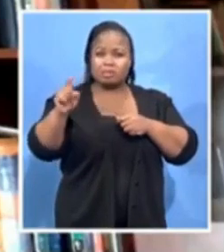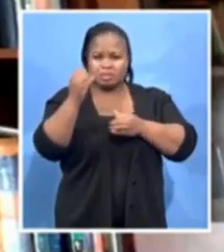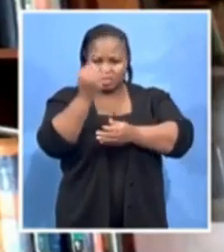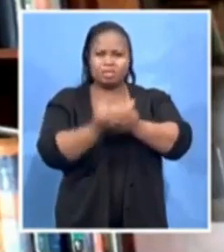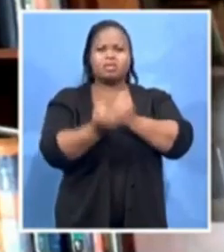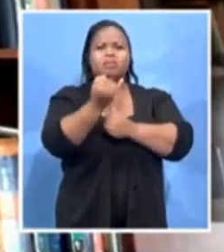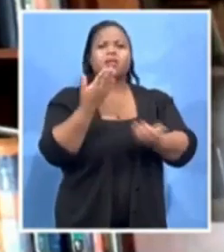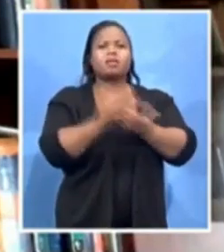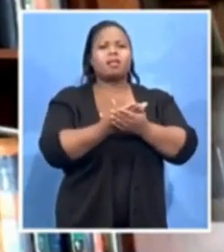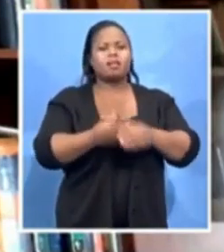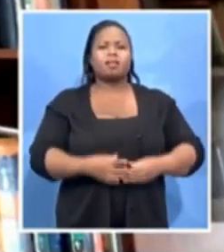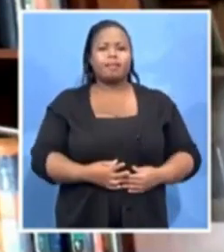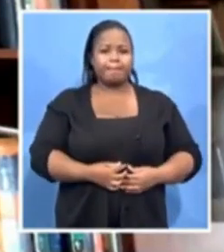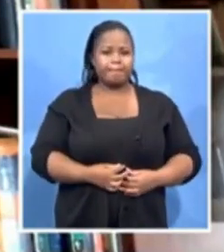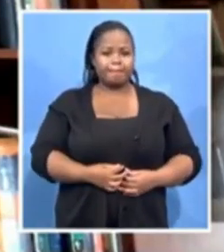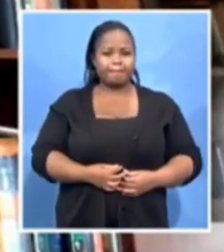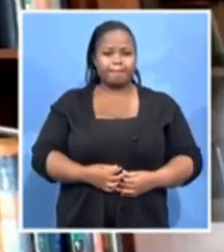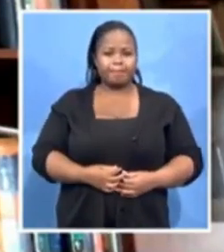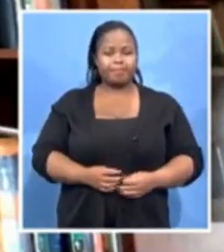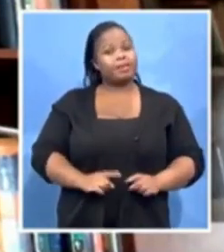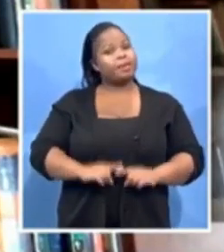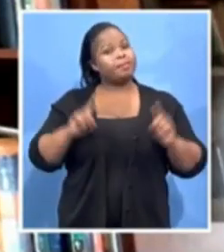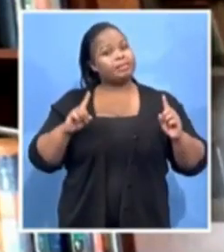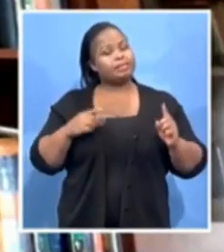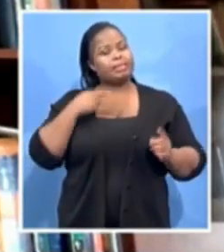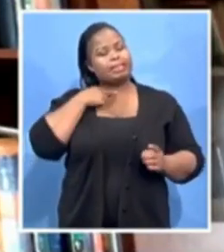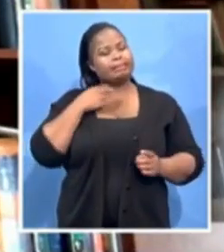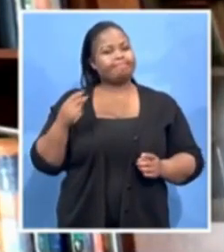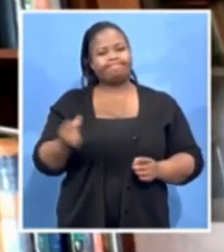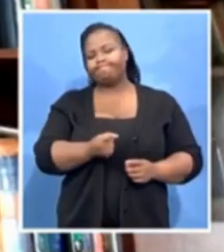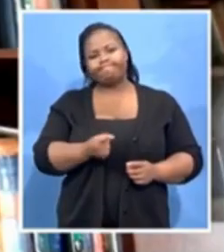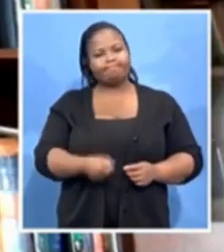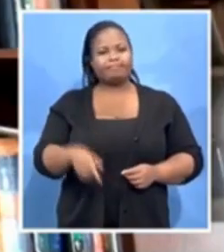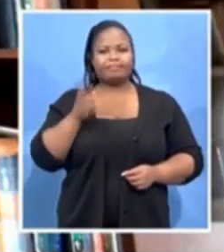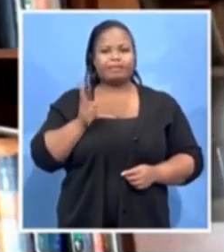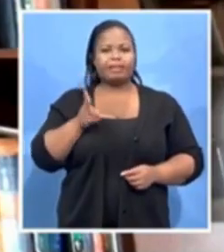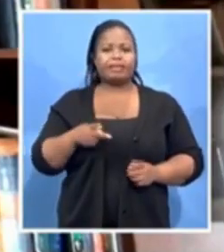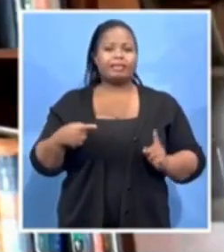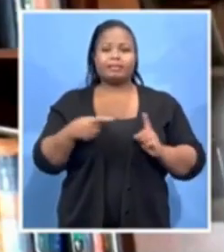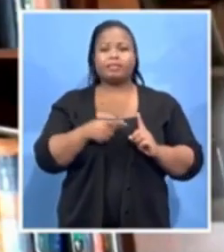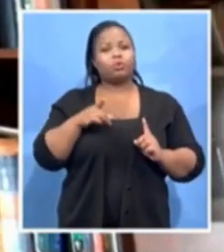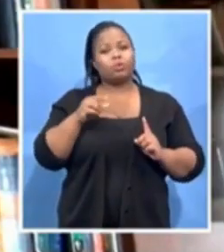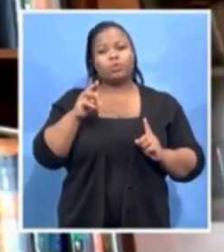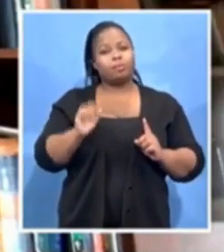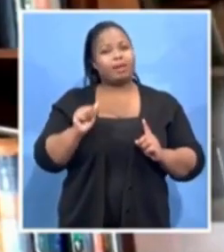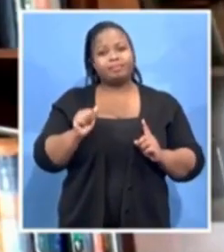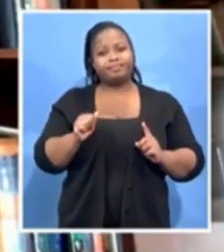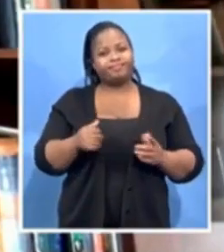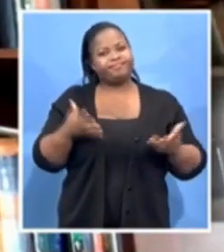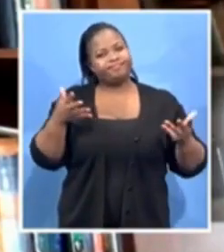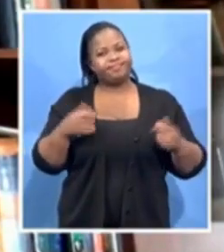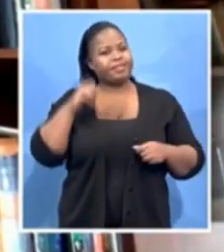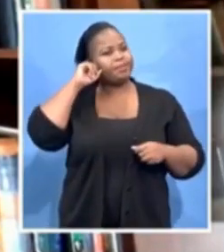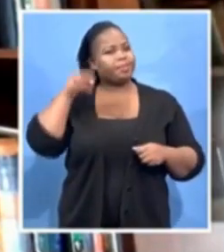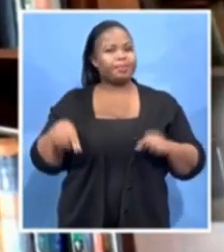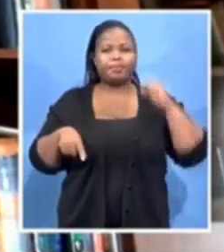But unfortunately, once again, Kwame Nkrumah did not carry the day. And what ended up happening is that the